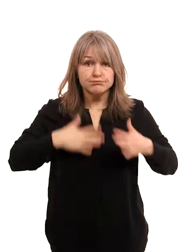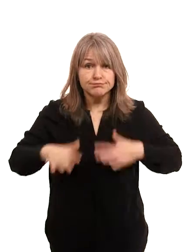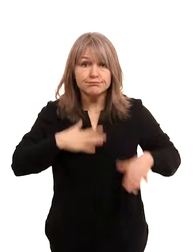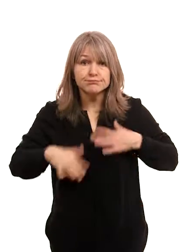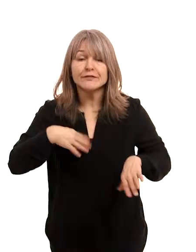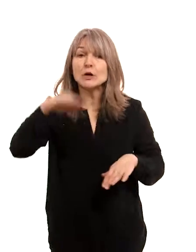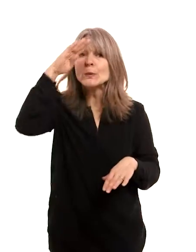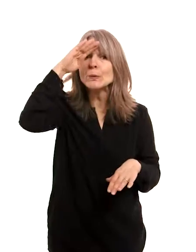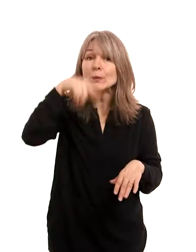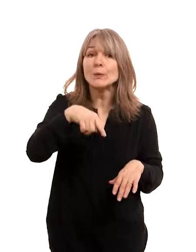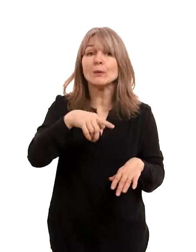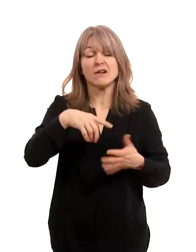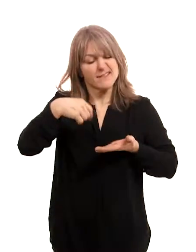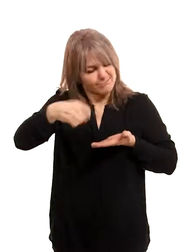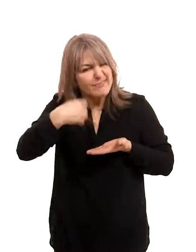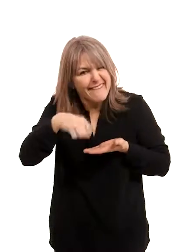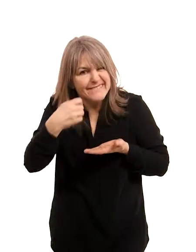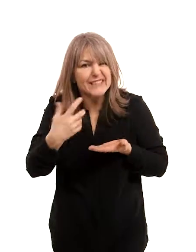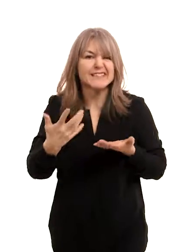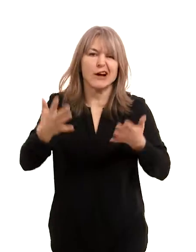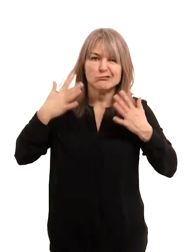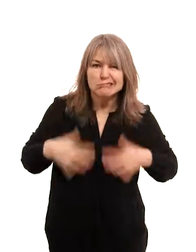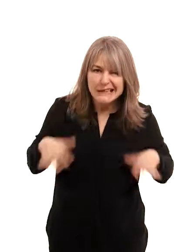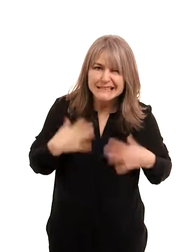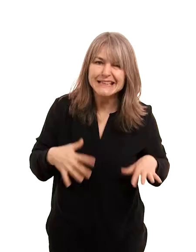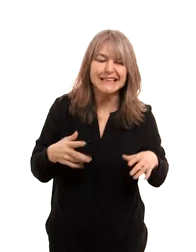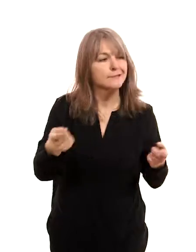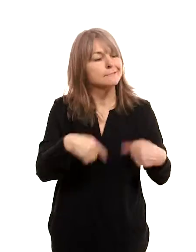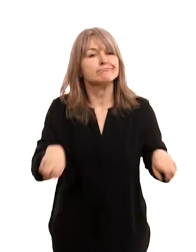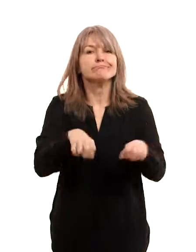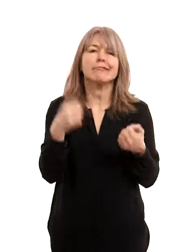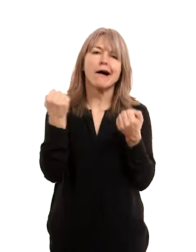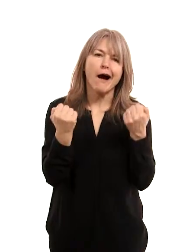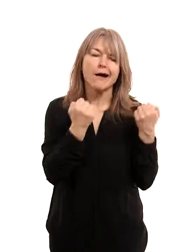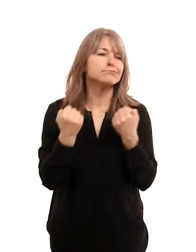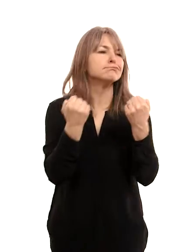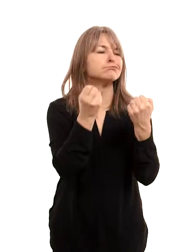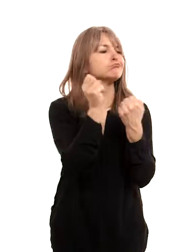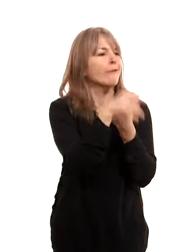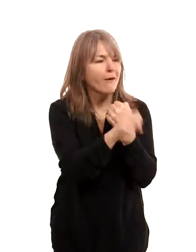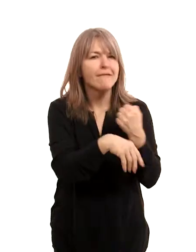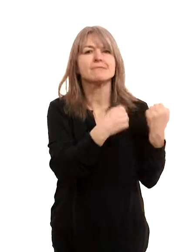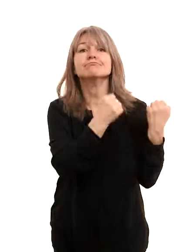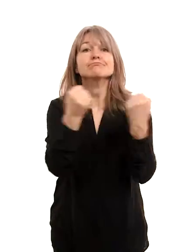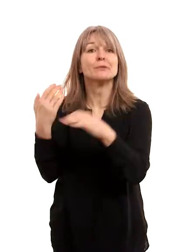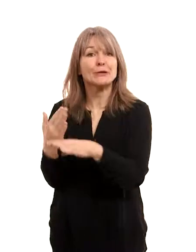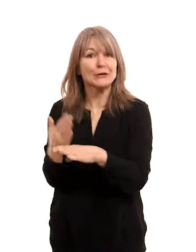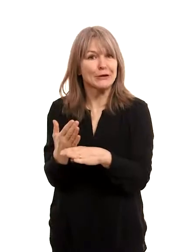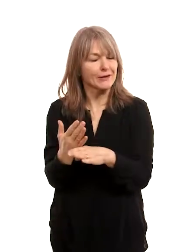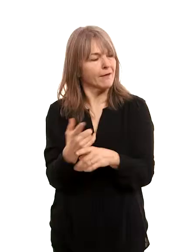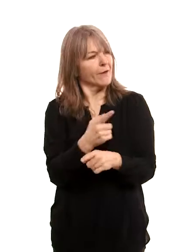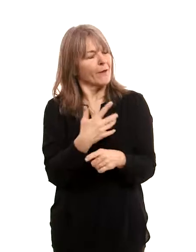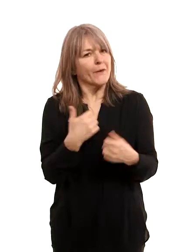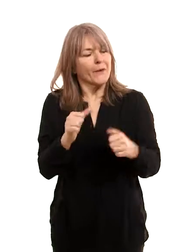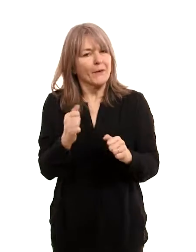car, and I drive them to school. It's the greatest accomplishment of my day, just to see them off school and to drive down to